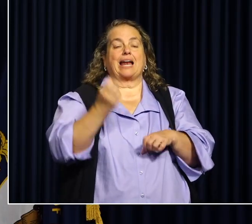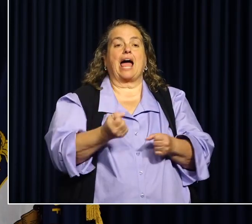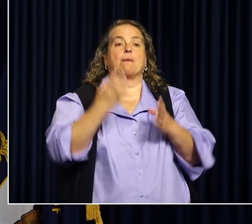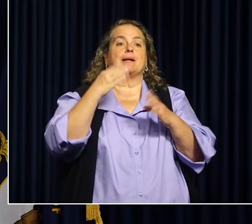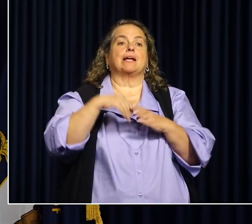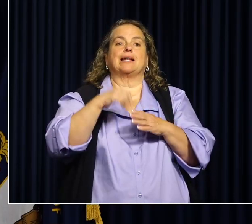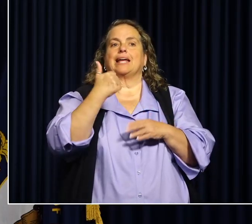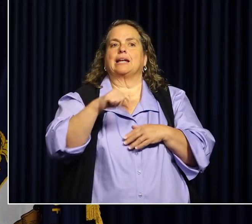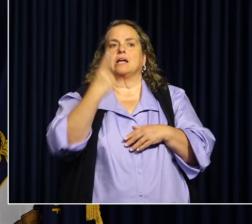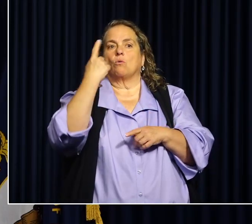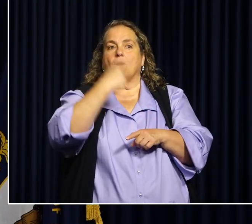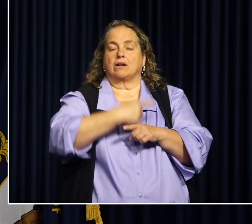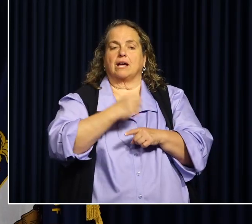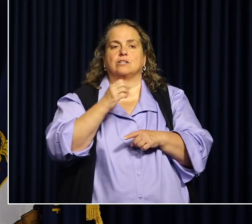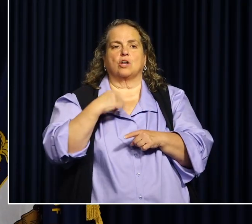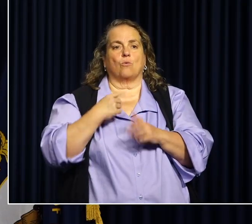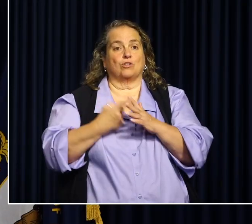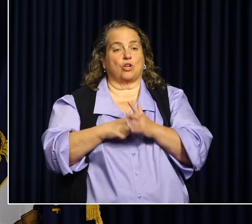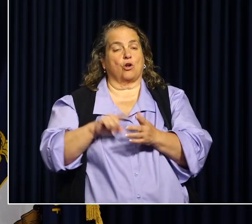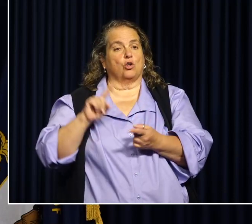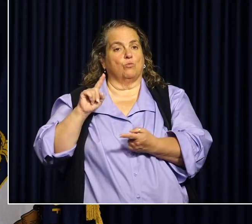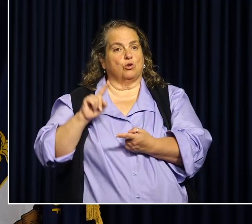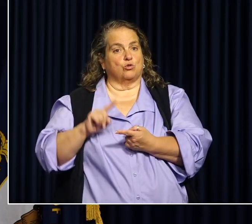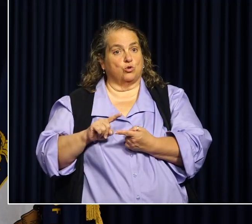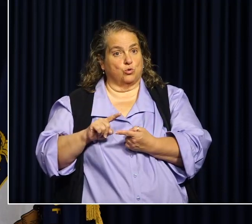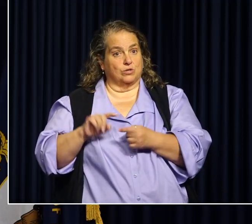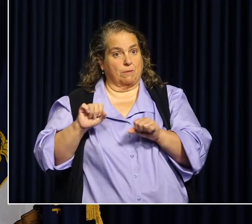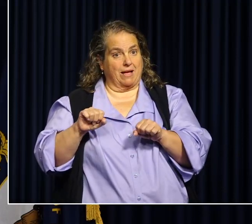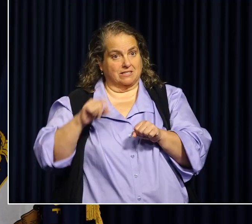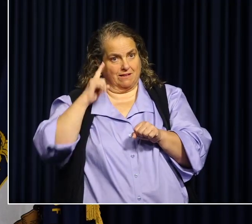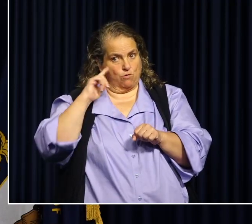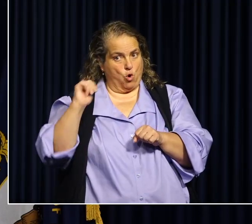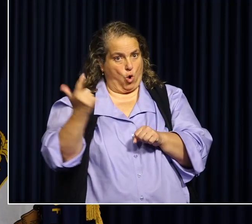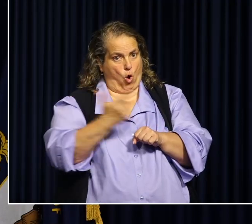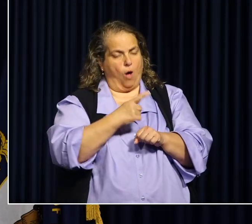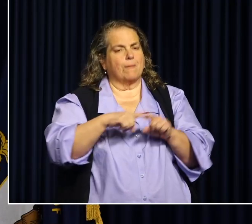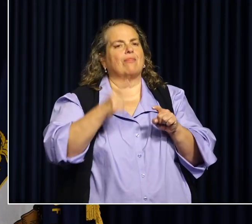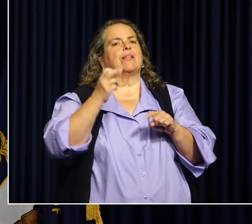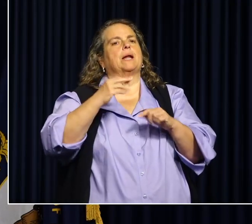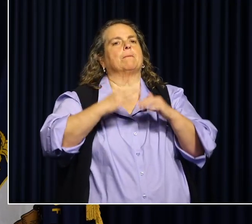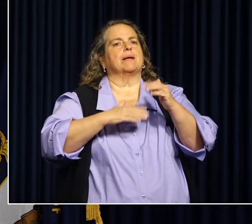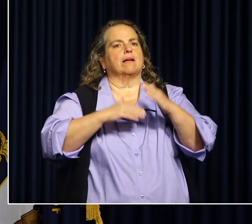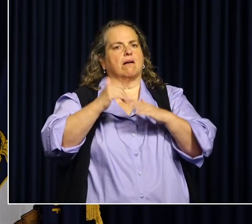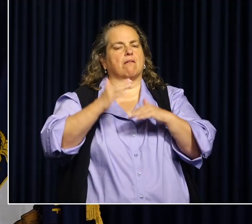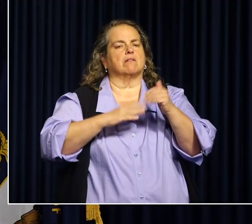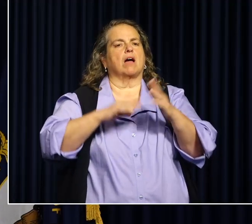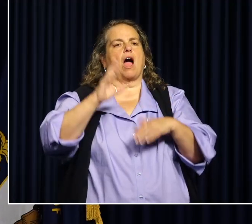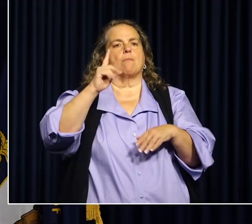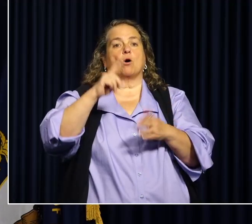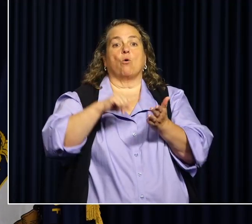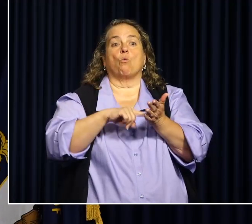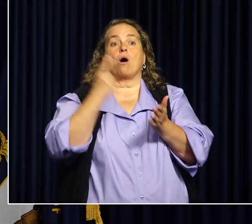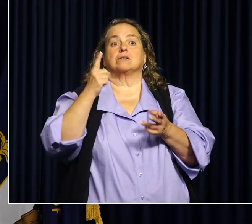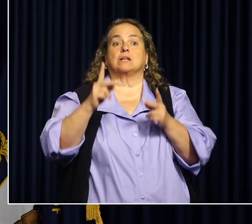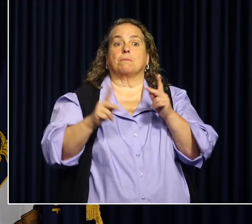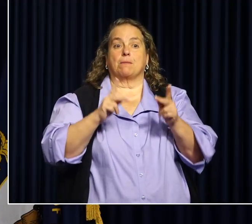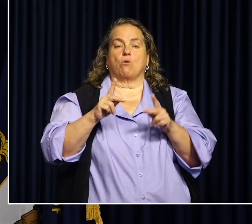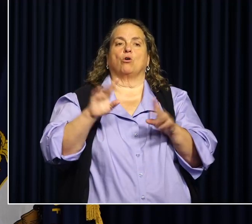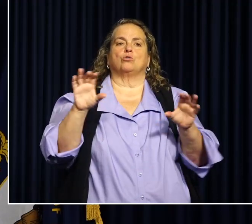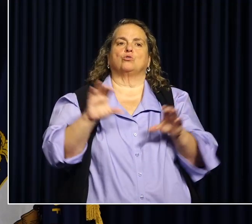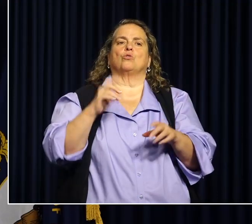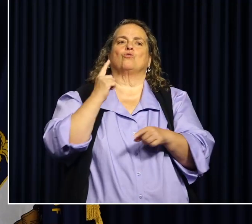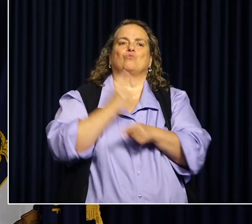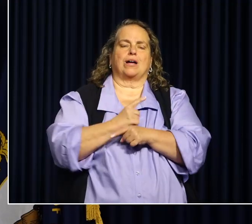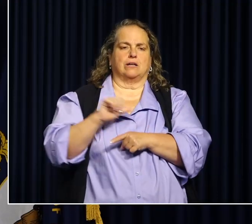day. We're starting at a reduced capacity for almost all of them, but we want to build that up, once we get people in the type of